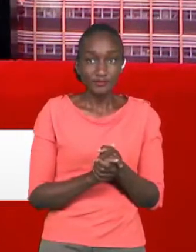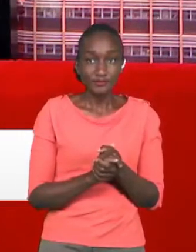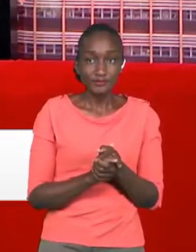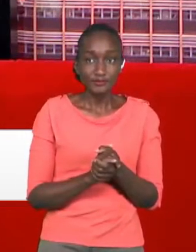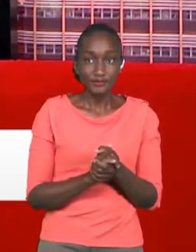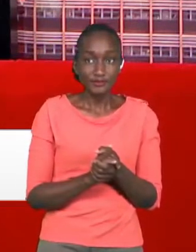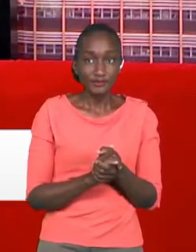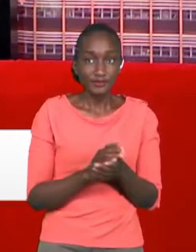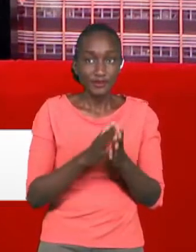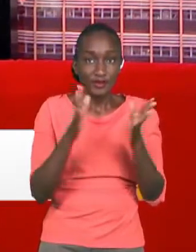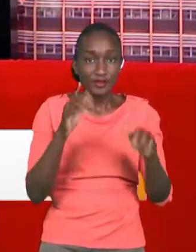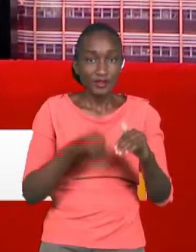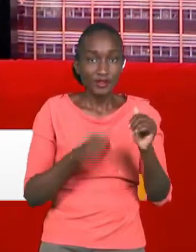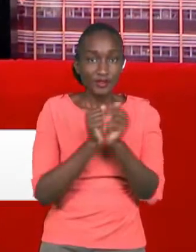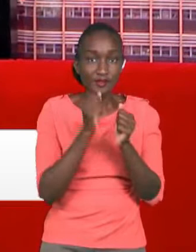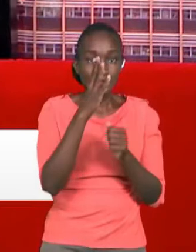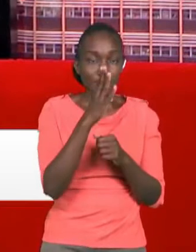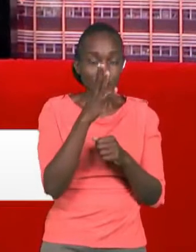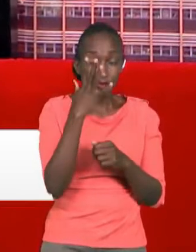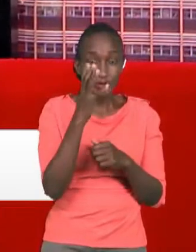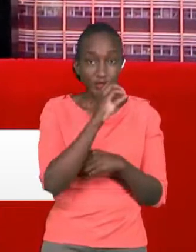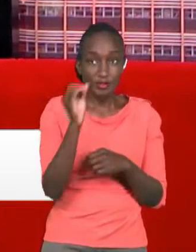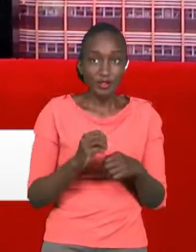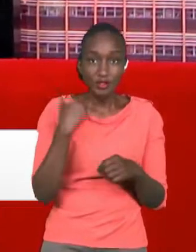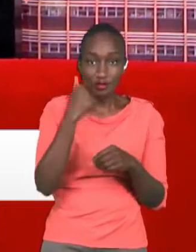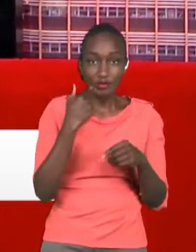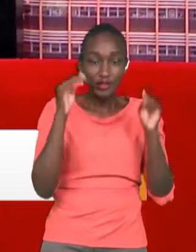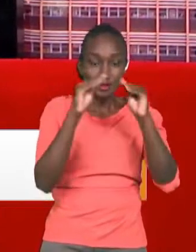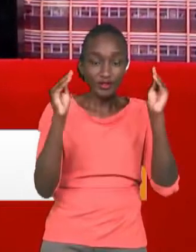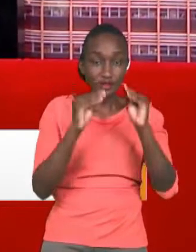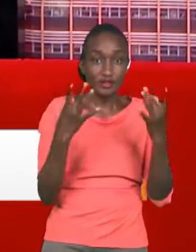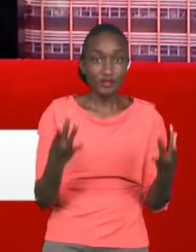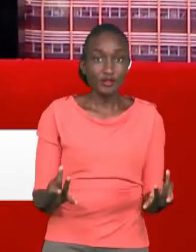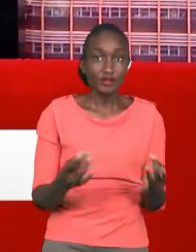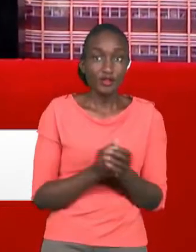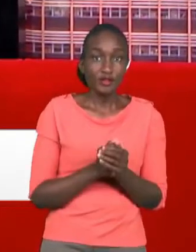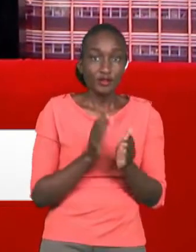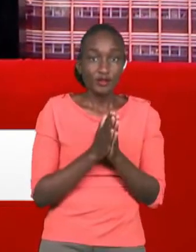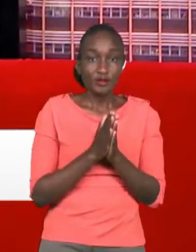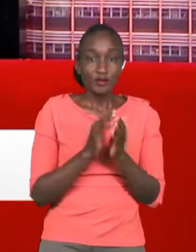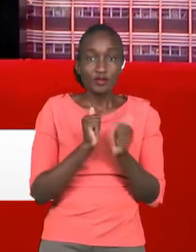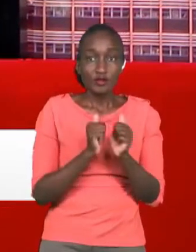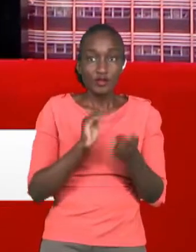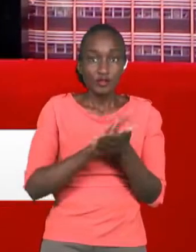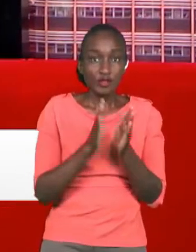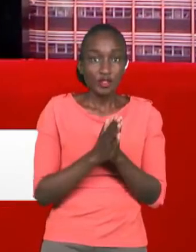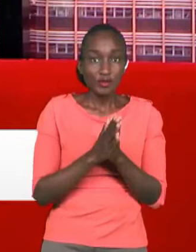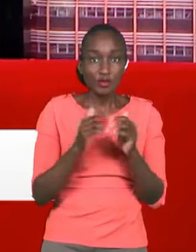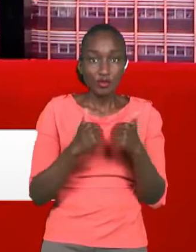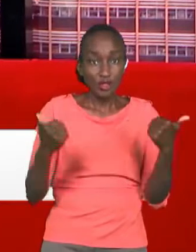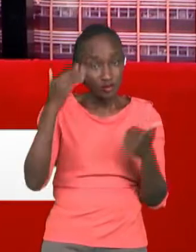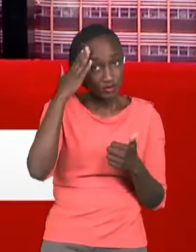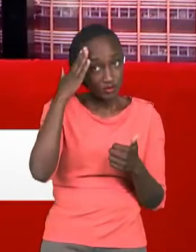Sorry about that. More than 50% are Africans, yeah. who are teaching yoga here. Yeah. So it is getting popular, and you might have seen now,